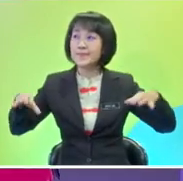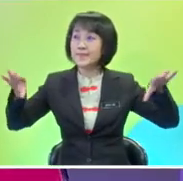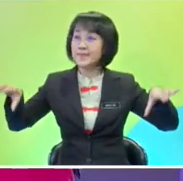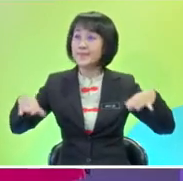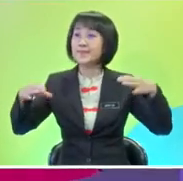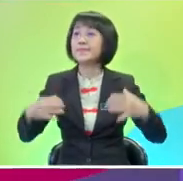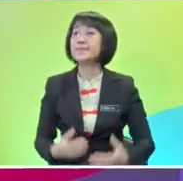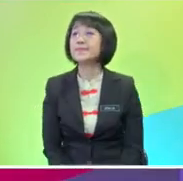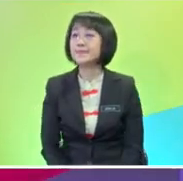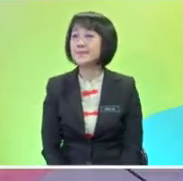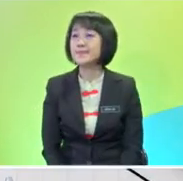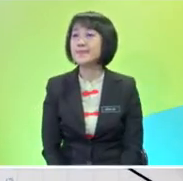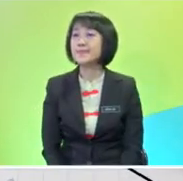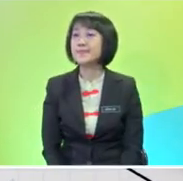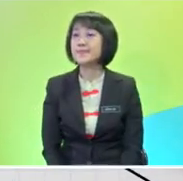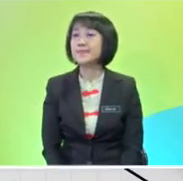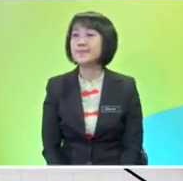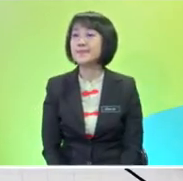Xinyuan?